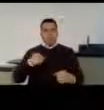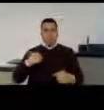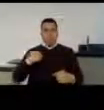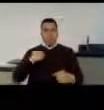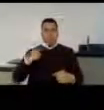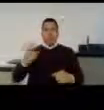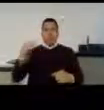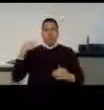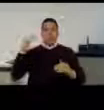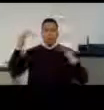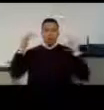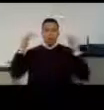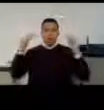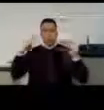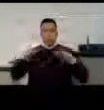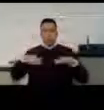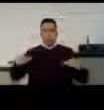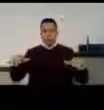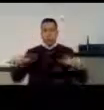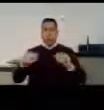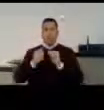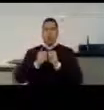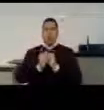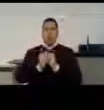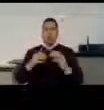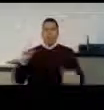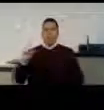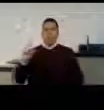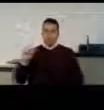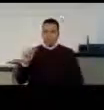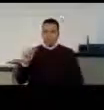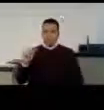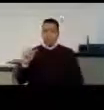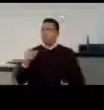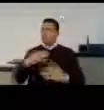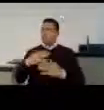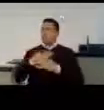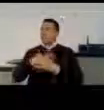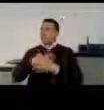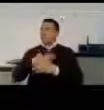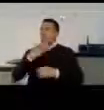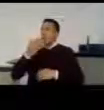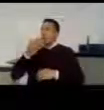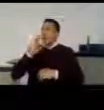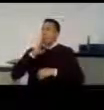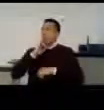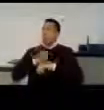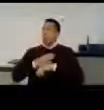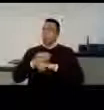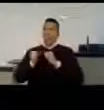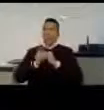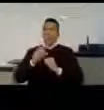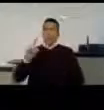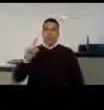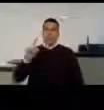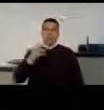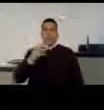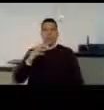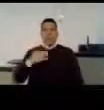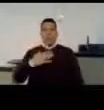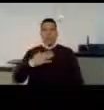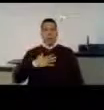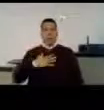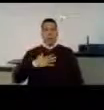adult children without disabilities, and Katrina is also my goddaughter with a disability, and I have an